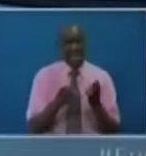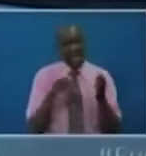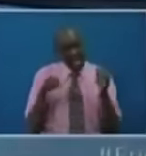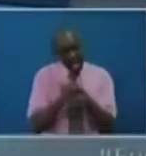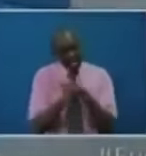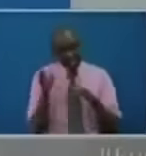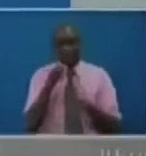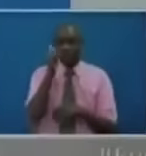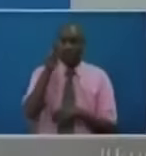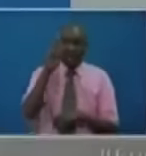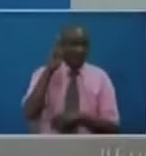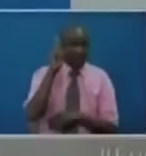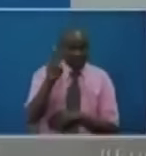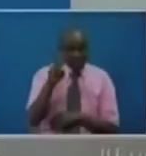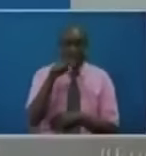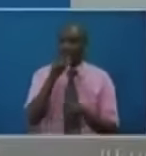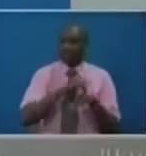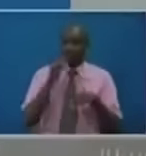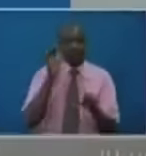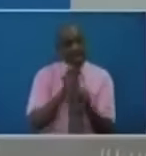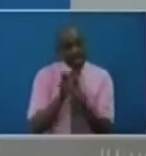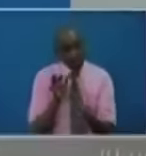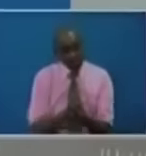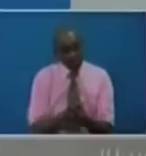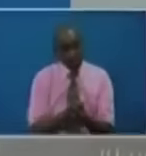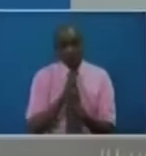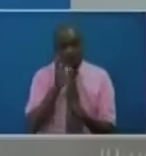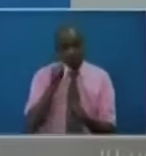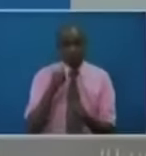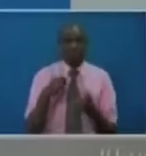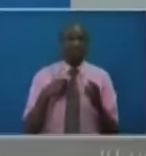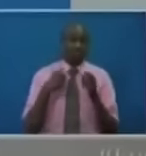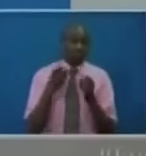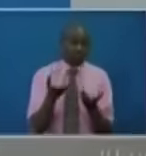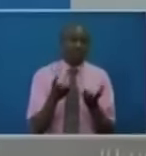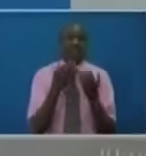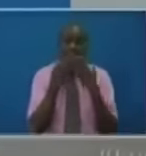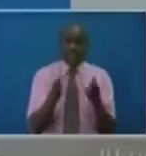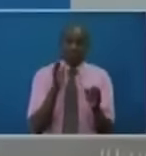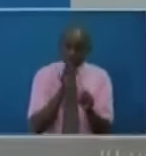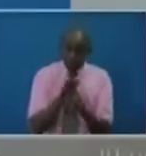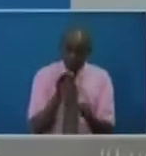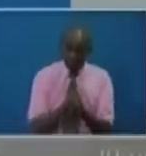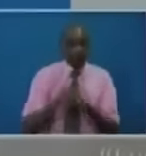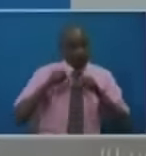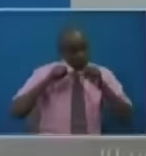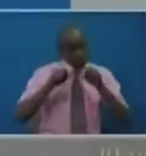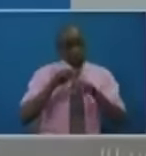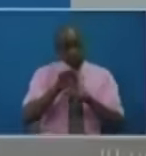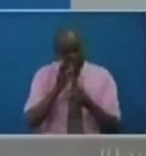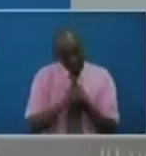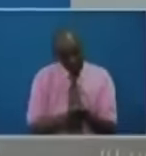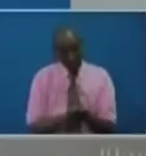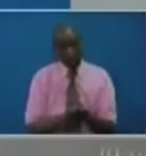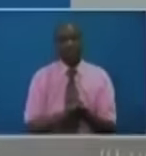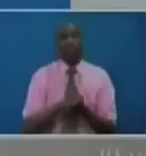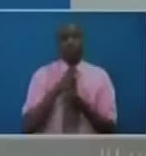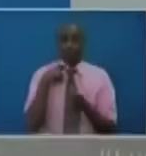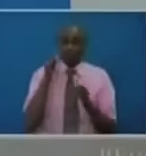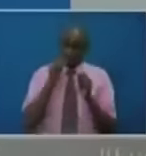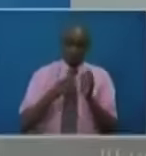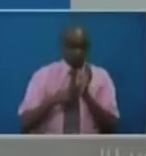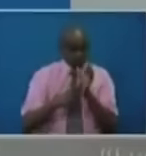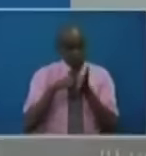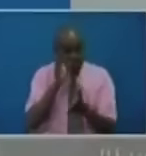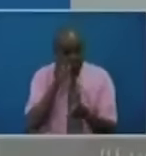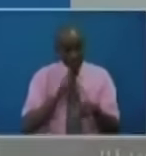to ARVs have been affected by the strike. Thank you so much for your comments. Do keep them coming and I'll continue to sample